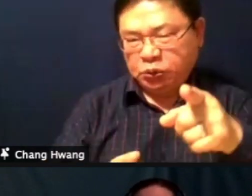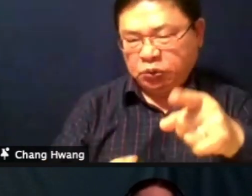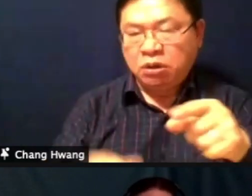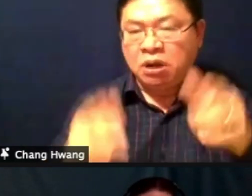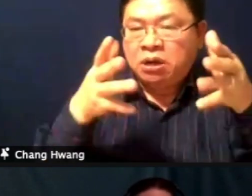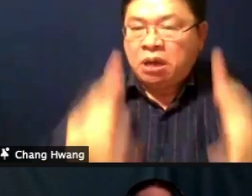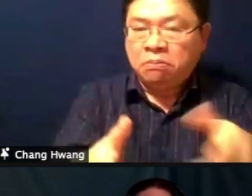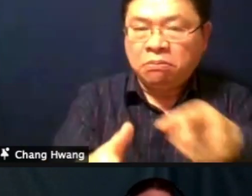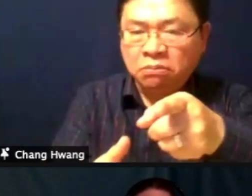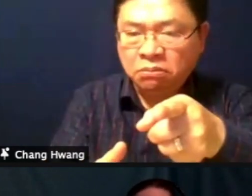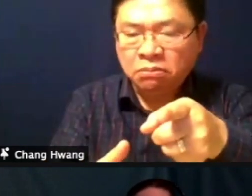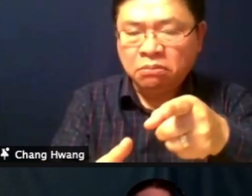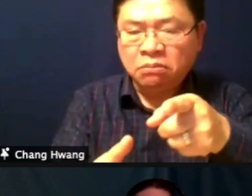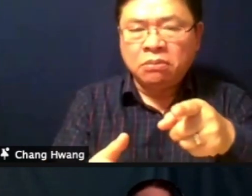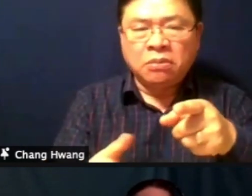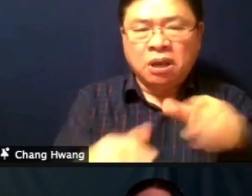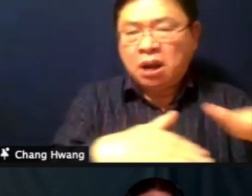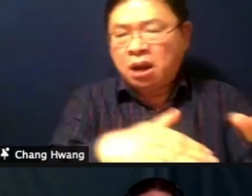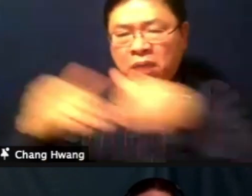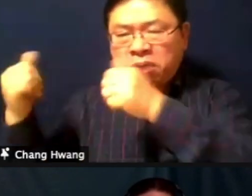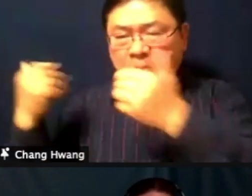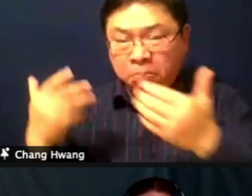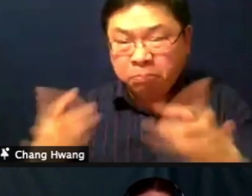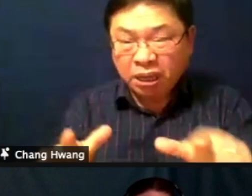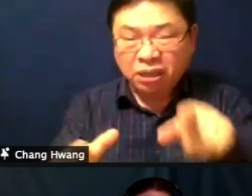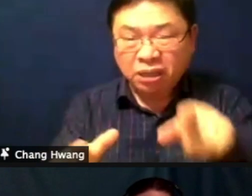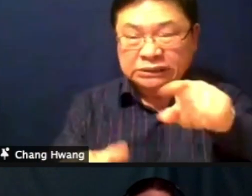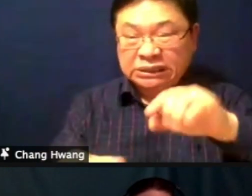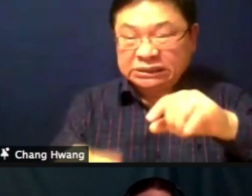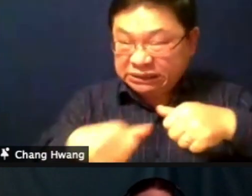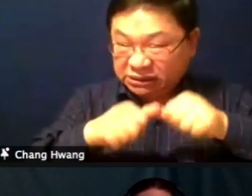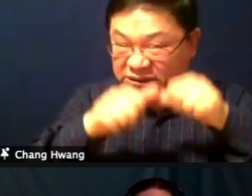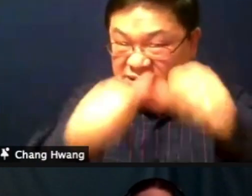He was Korean, a hearing person. He stayed on.